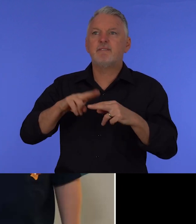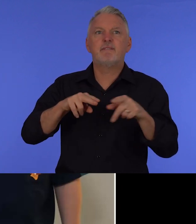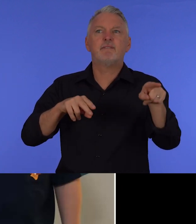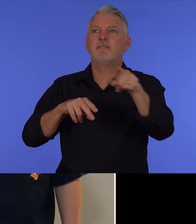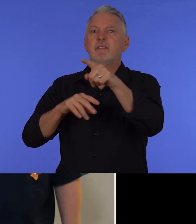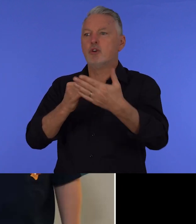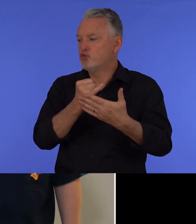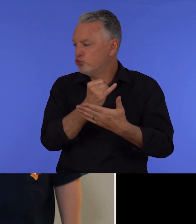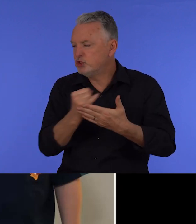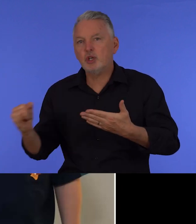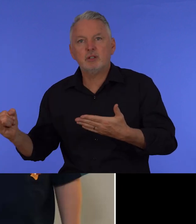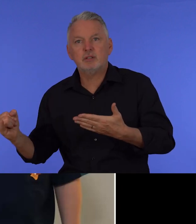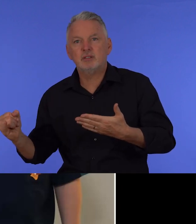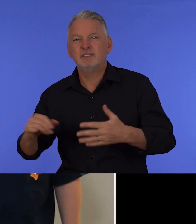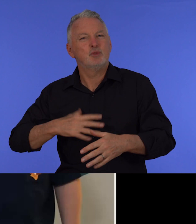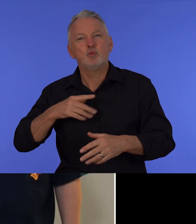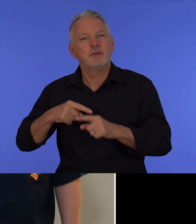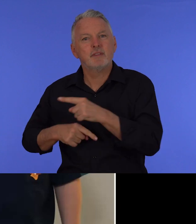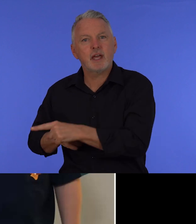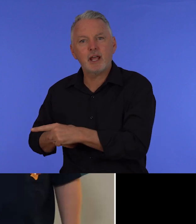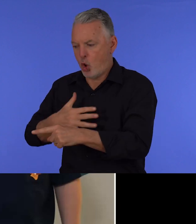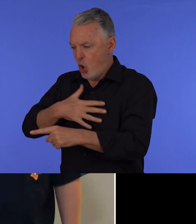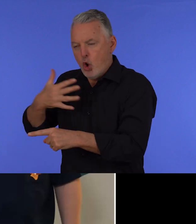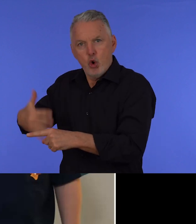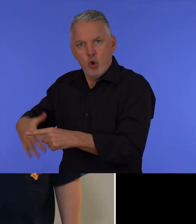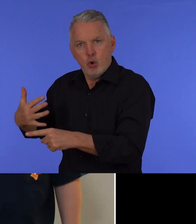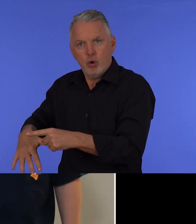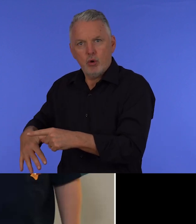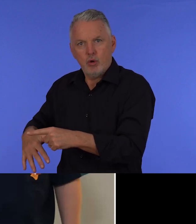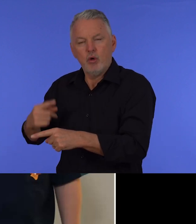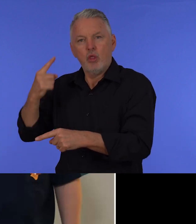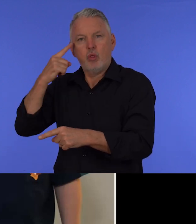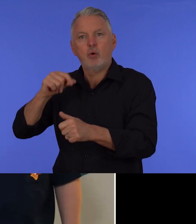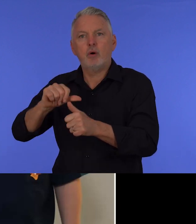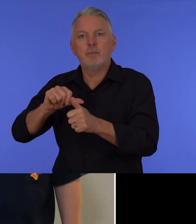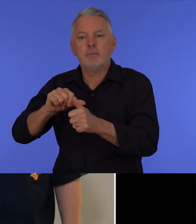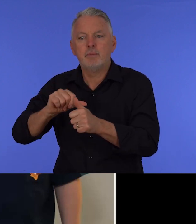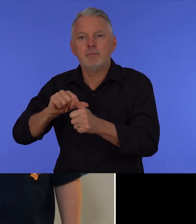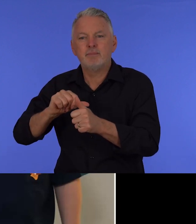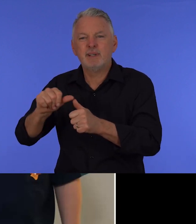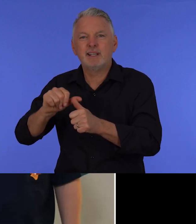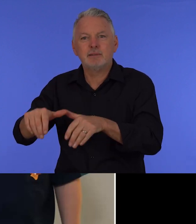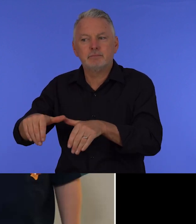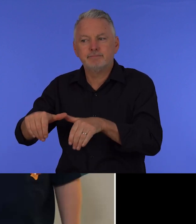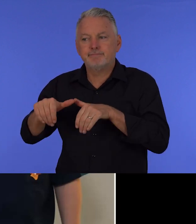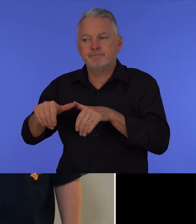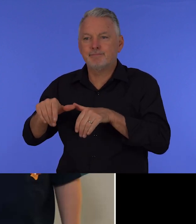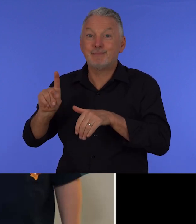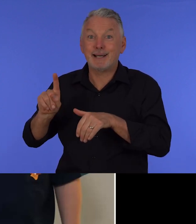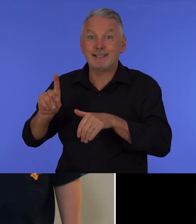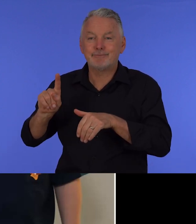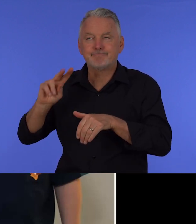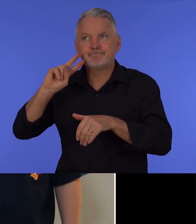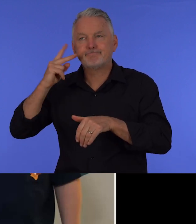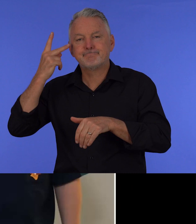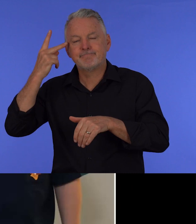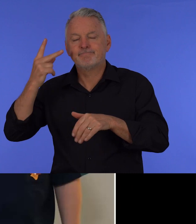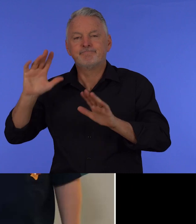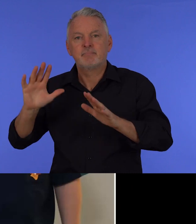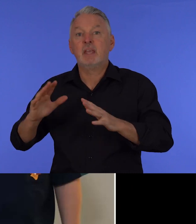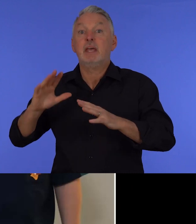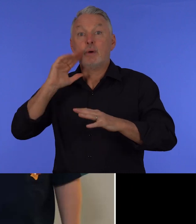also that fear of rejection, and not thinking that our community was as inclusive as we now know they